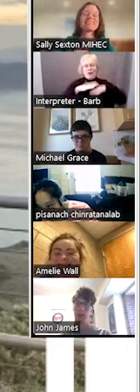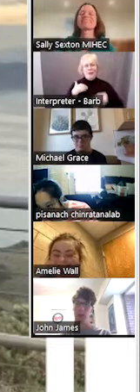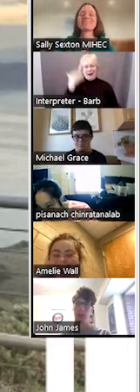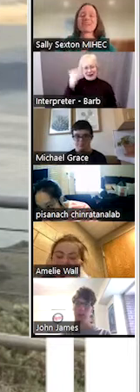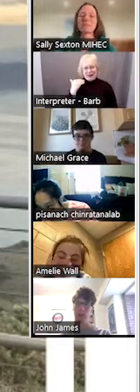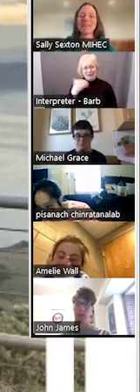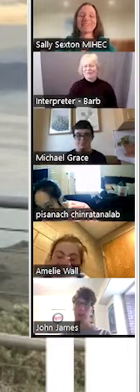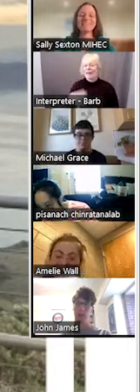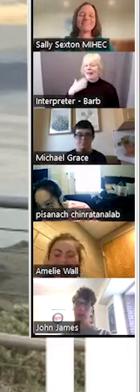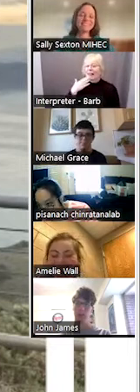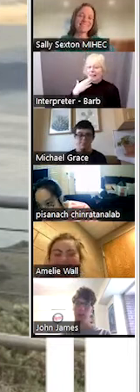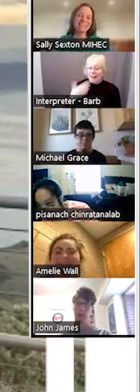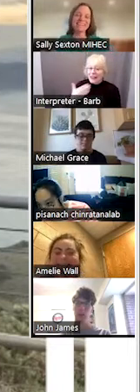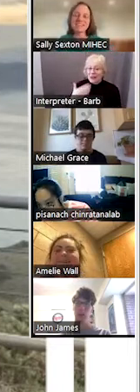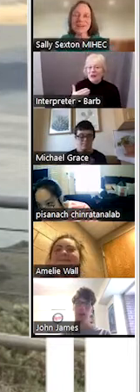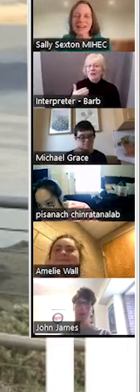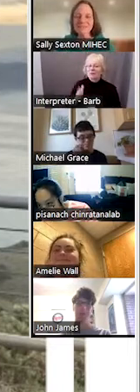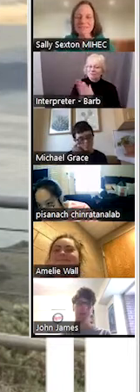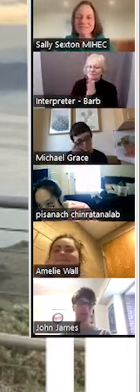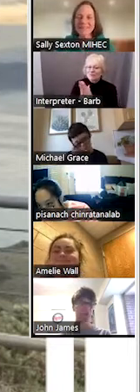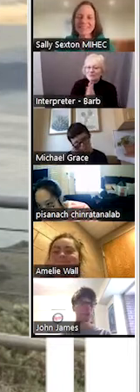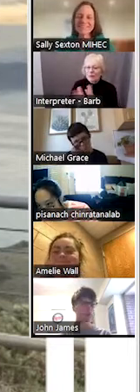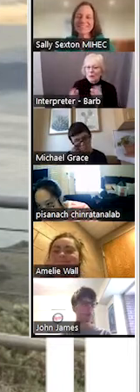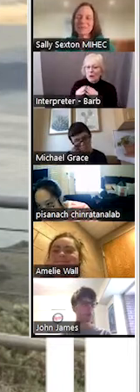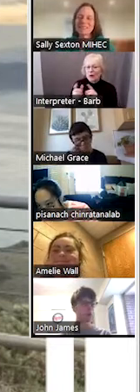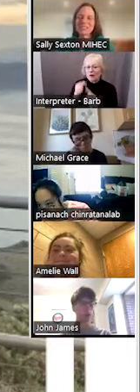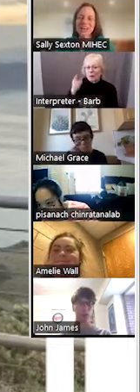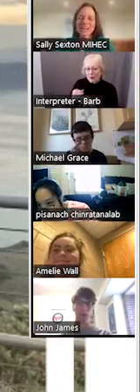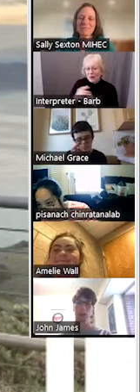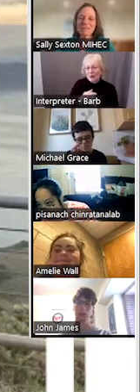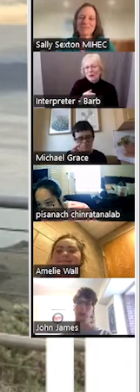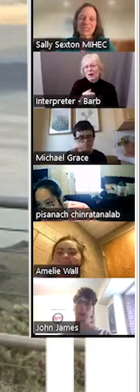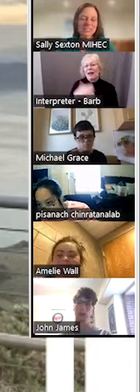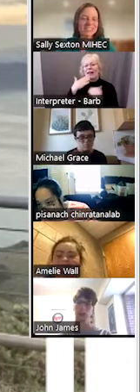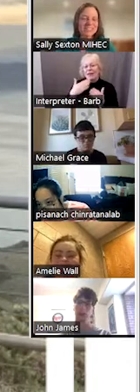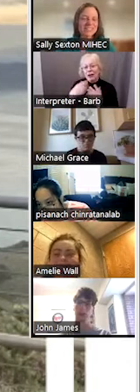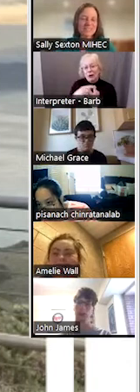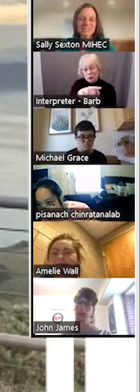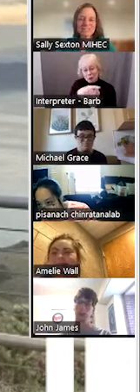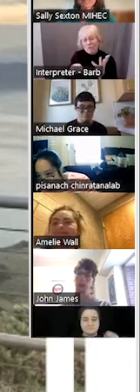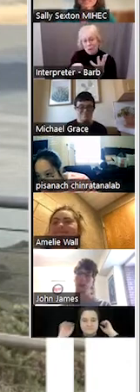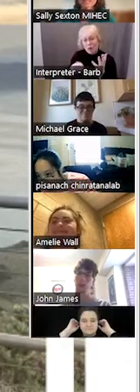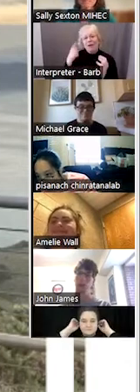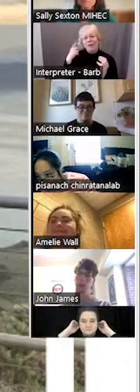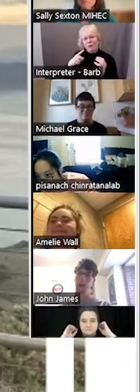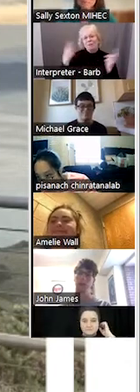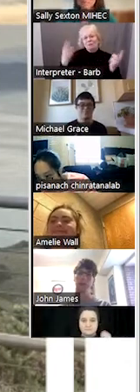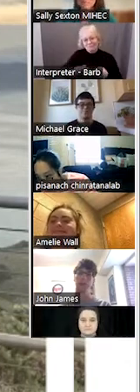you during our panel. Thank you, Michael, Peach, John, and Amelie for sharing these introductions with